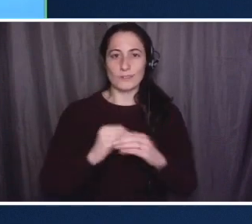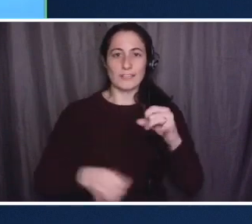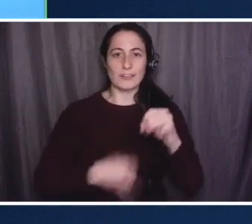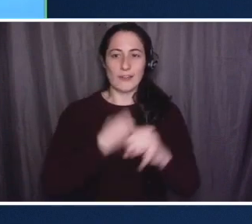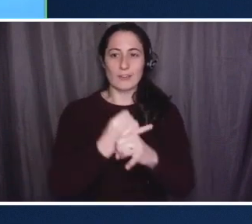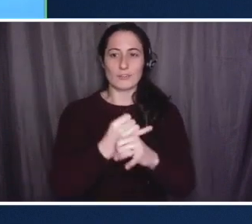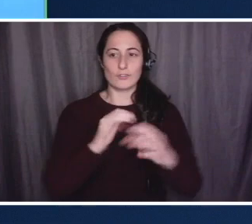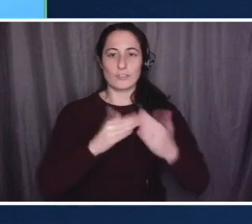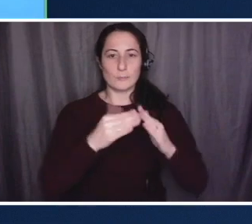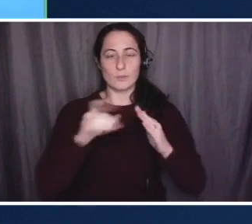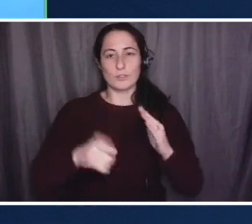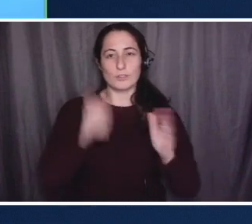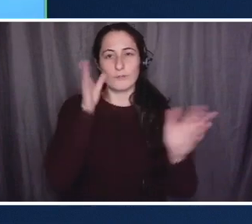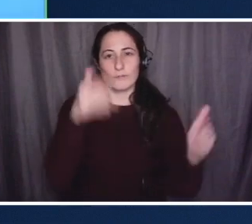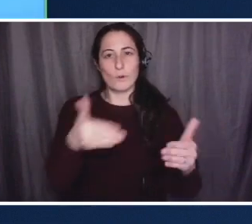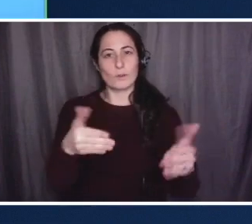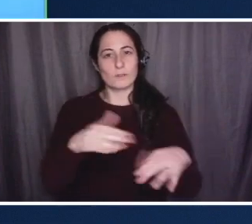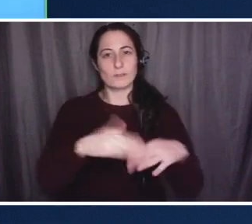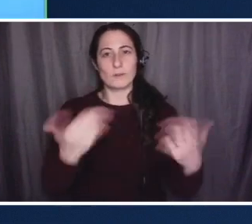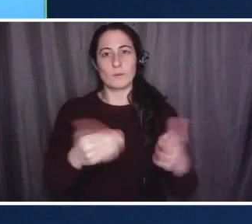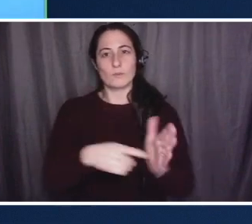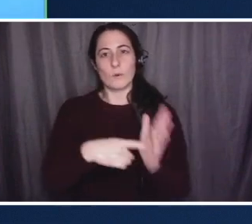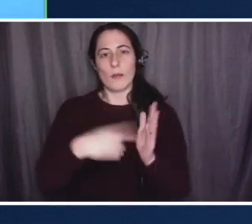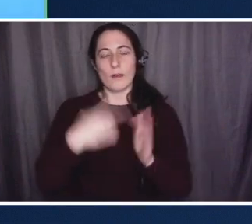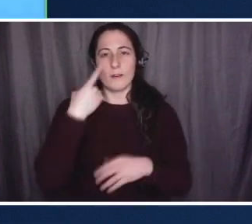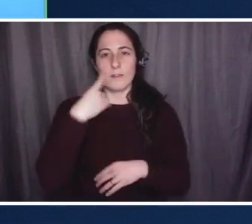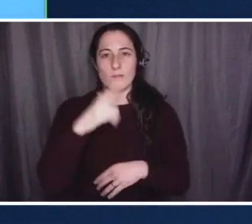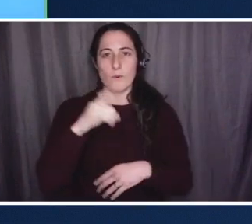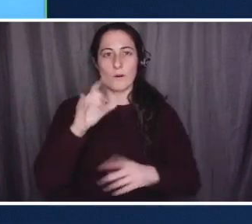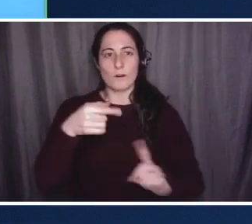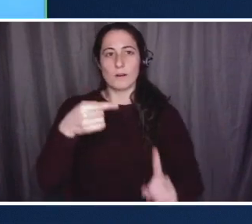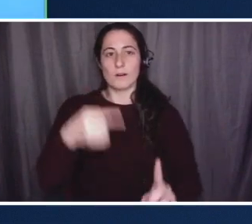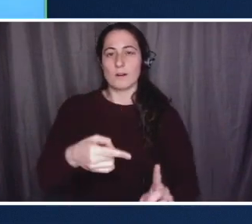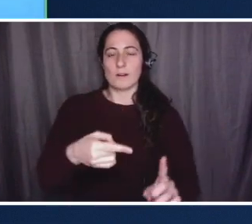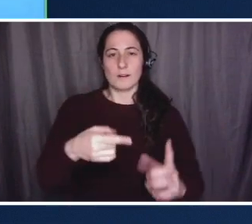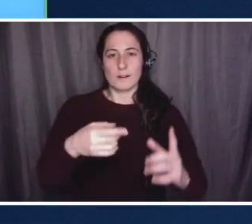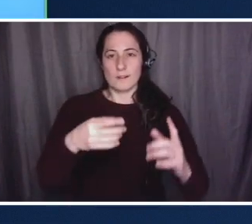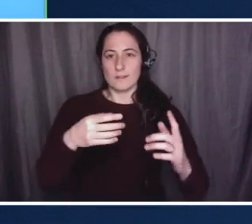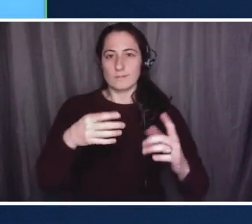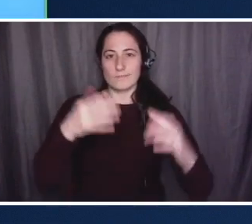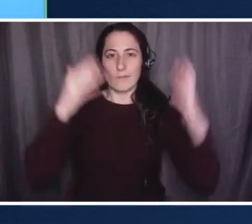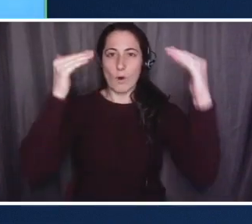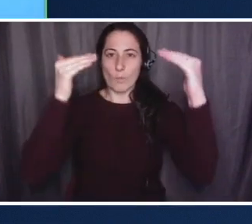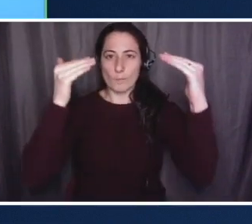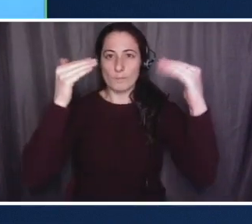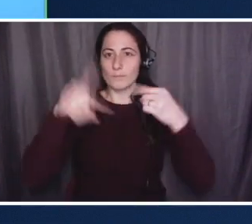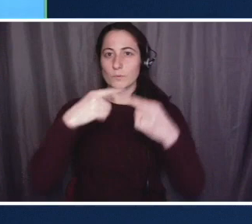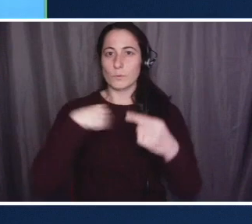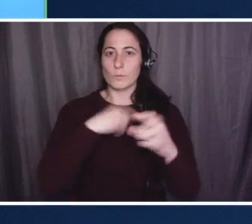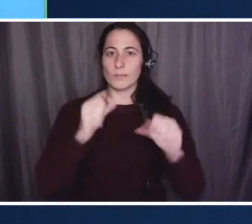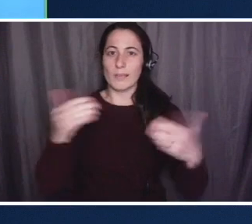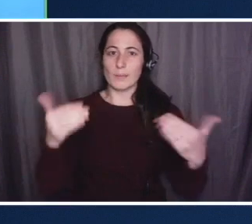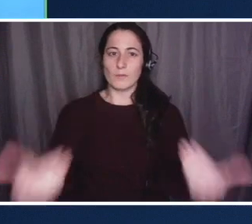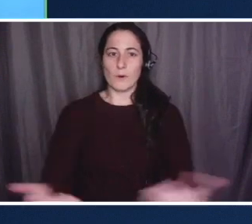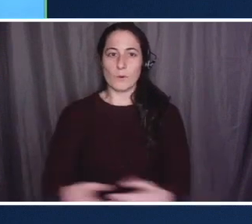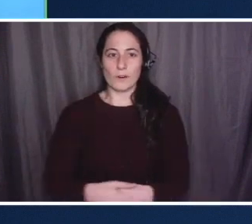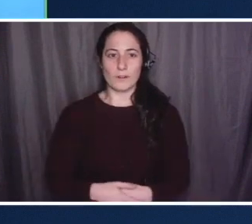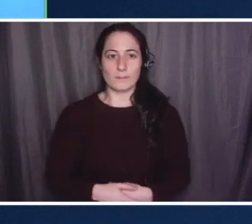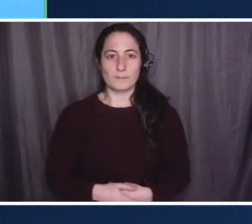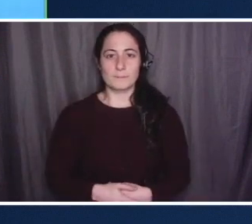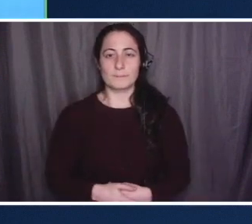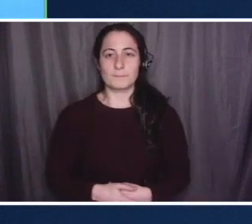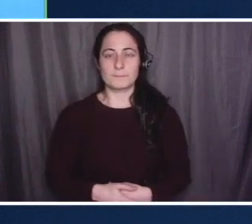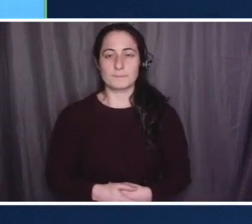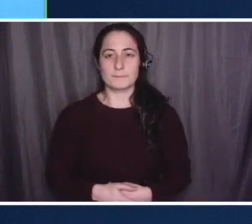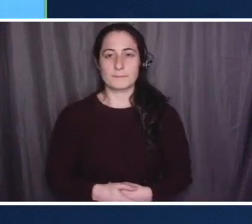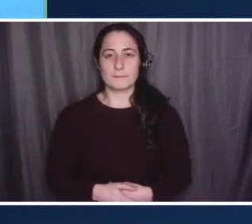what is needed in the windows of hope when we can really move forward. And also create safe havens.